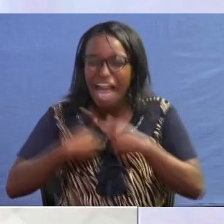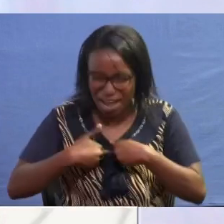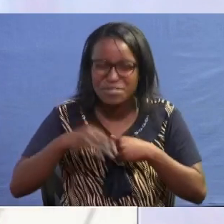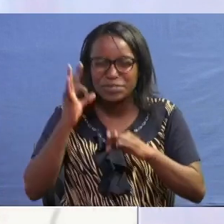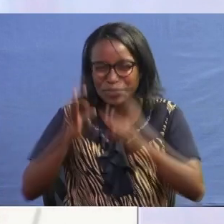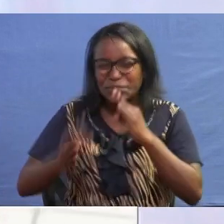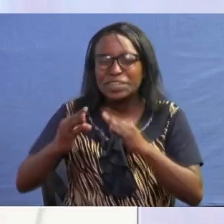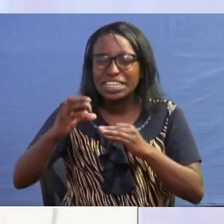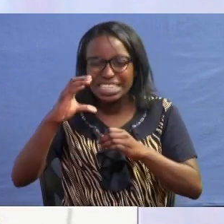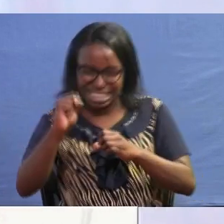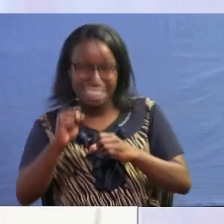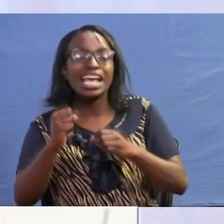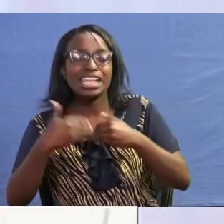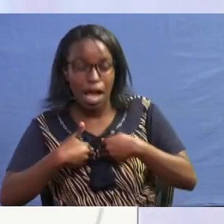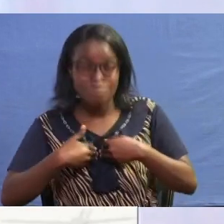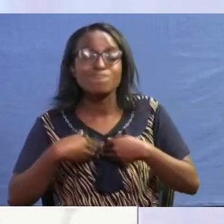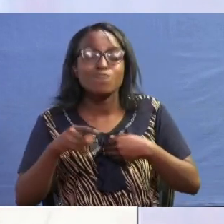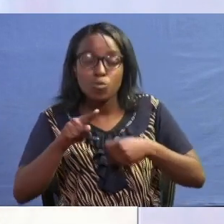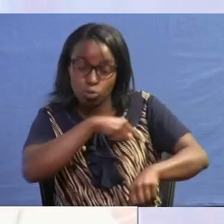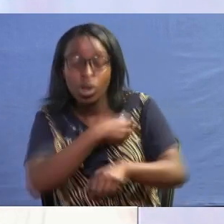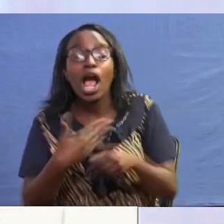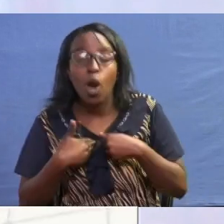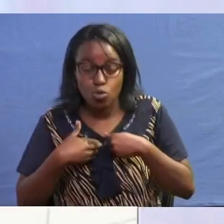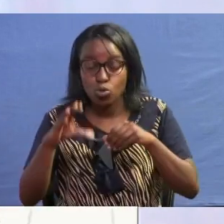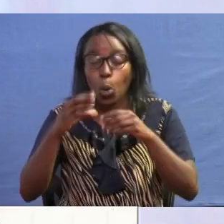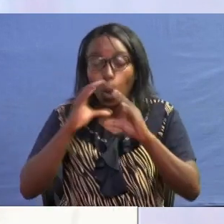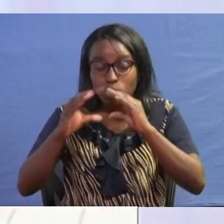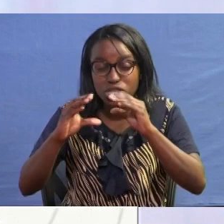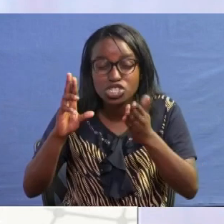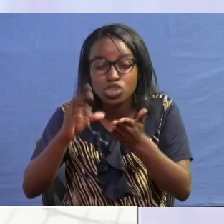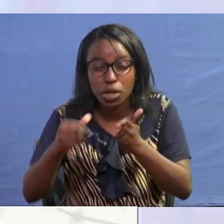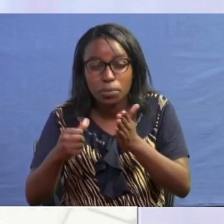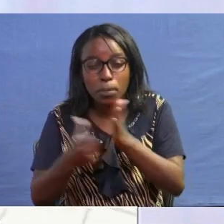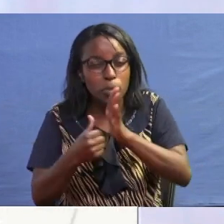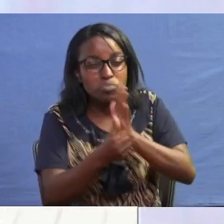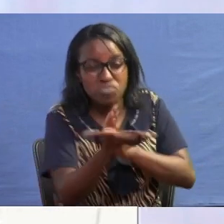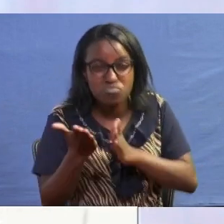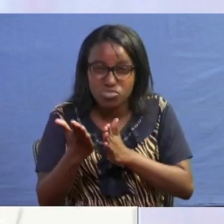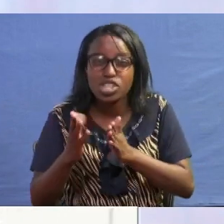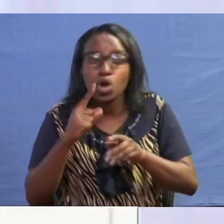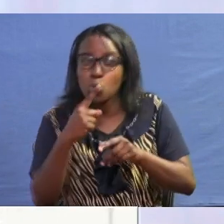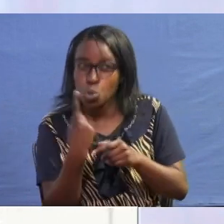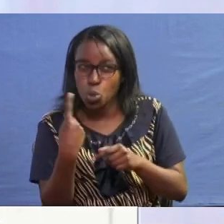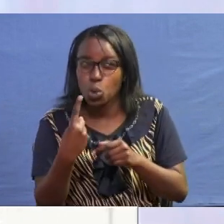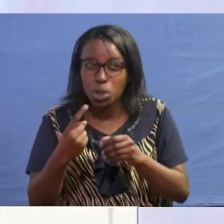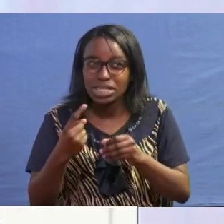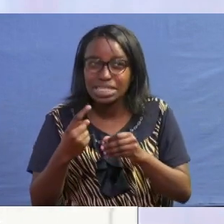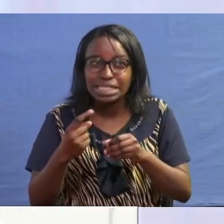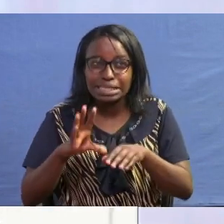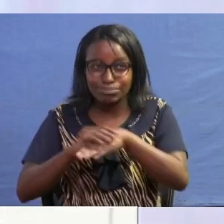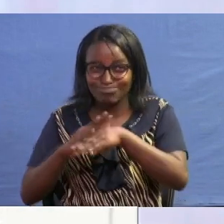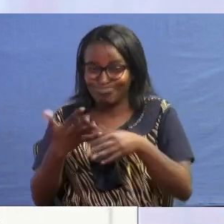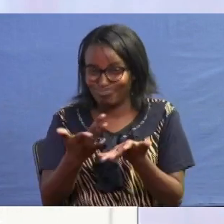Martha Koome called upon the National Assembly to intervene on the issue of limited resources and infrastructure in the